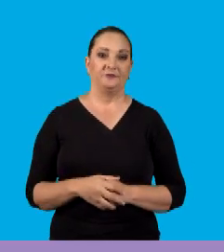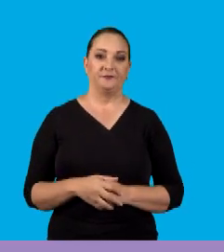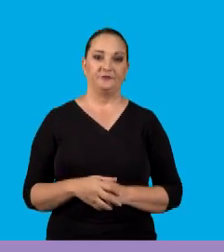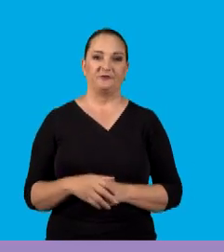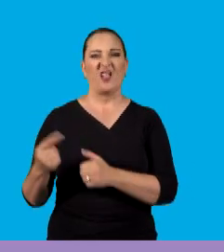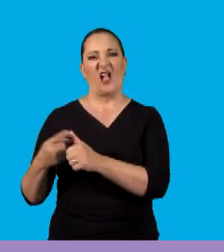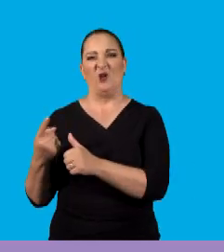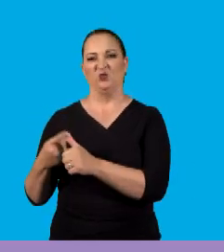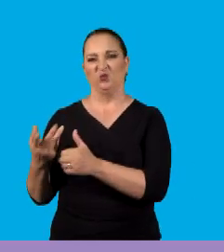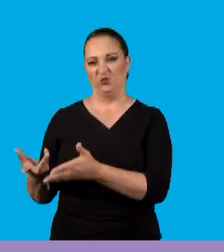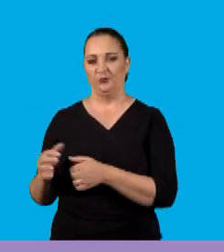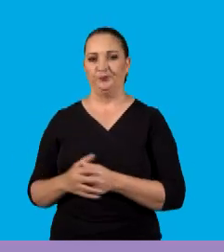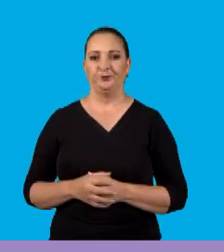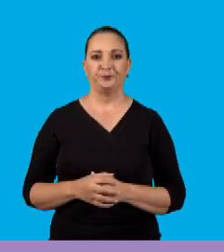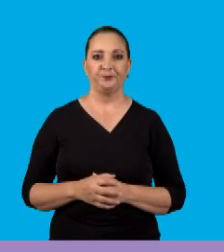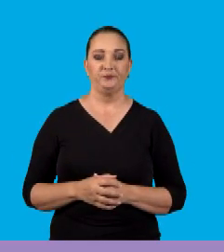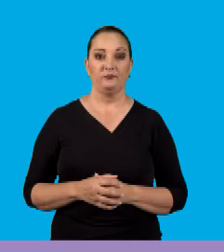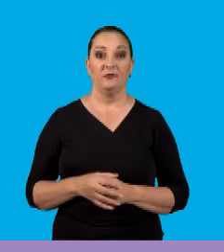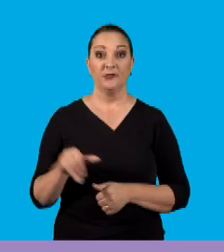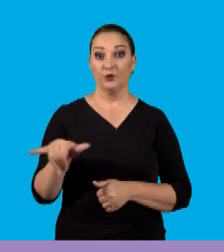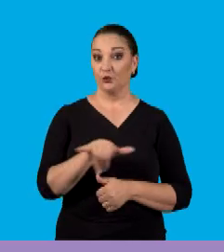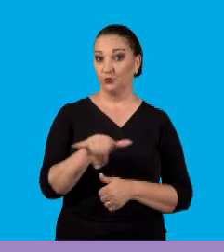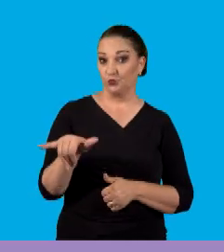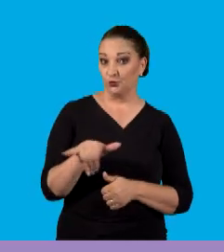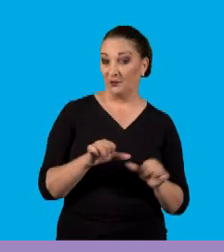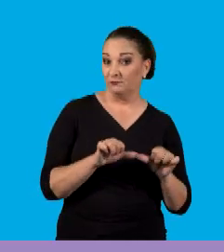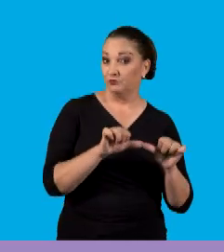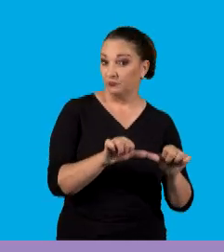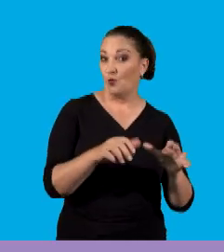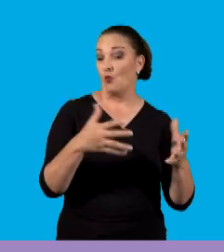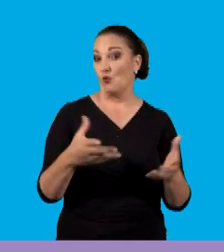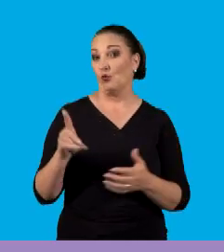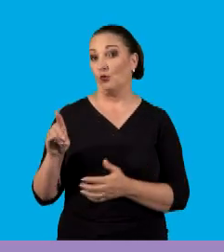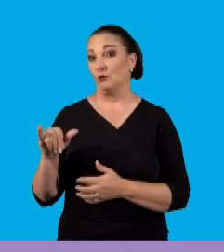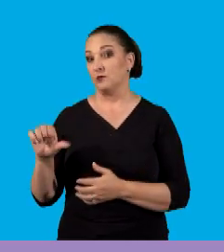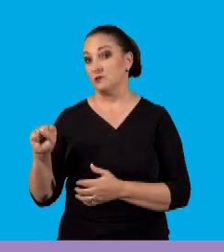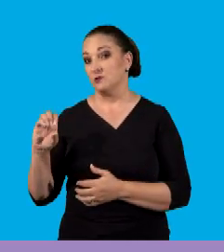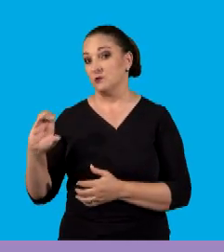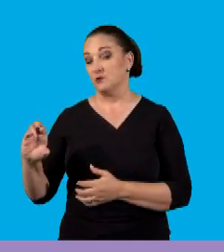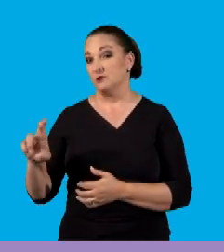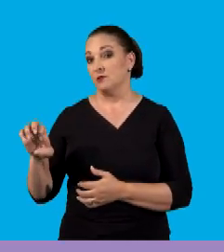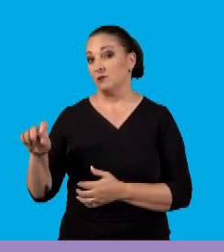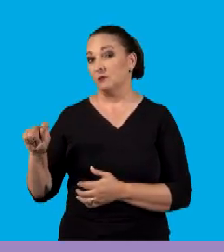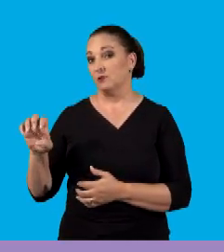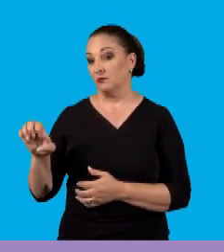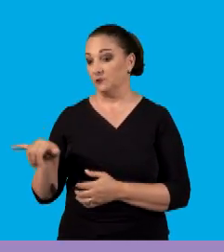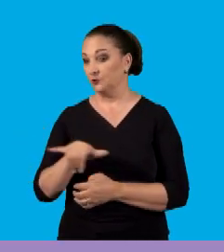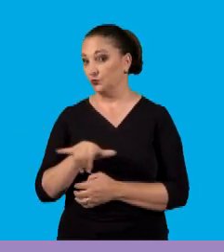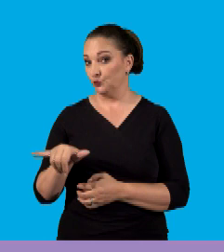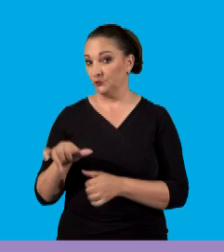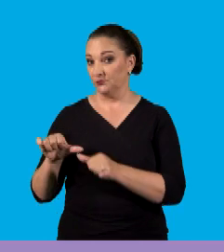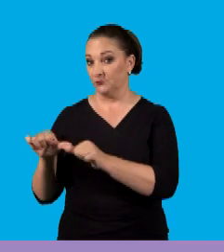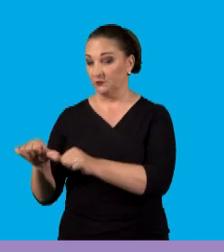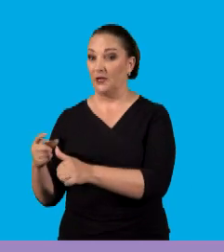counted. Now, is this one consisting of fractions, or can it